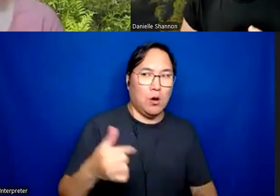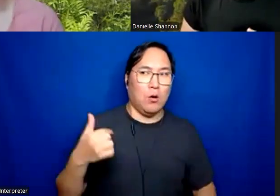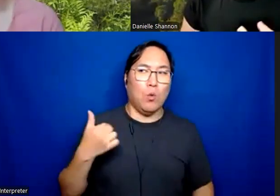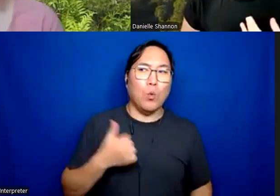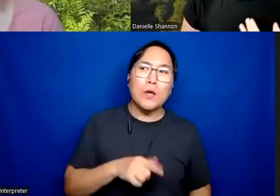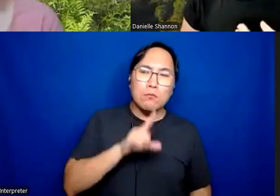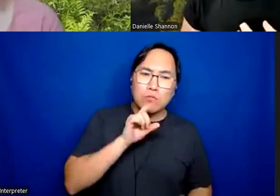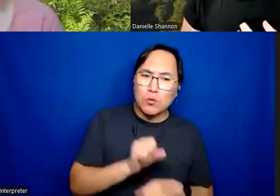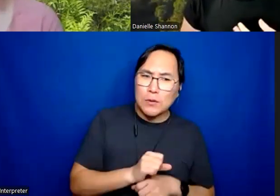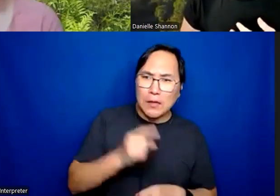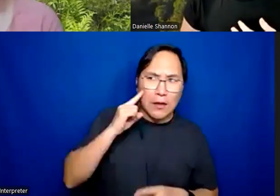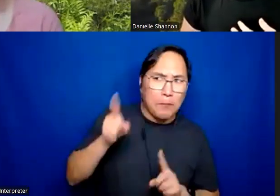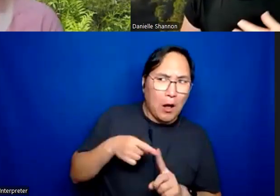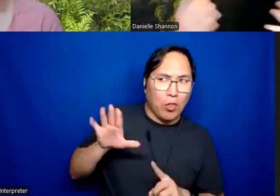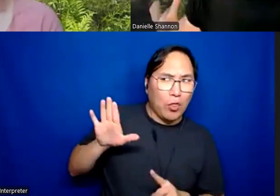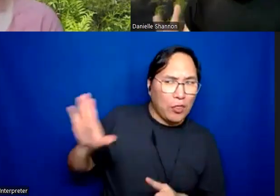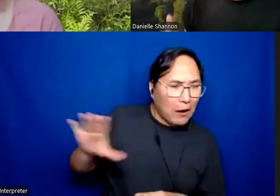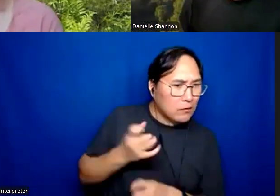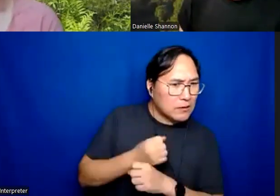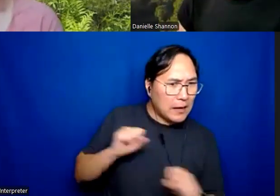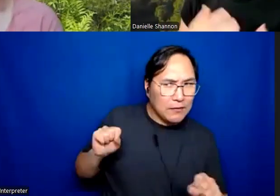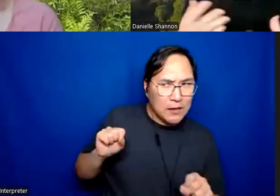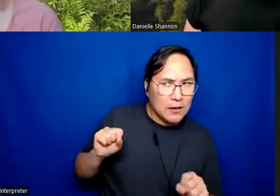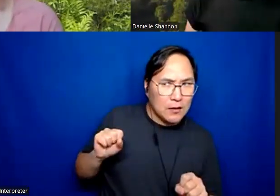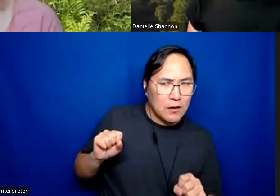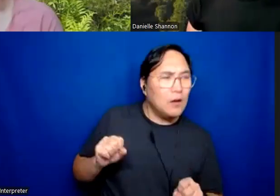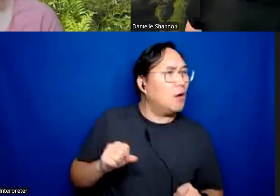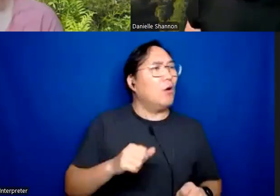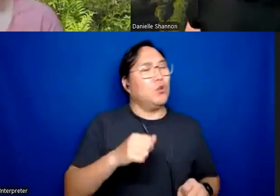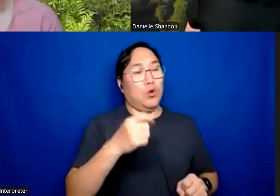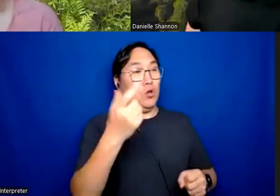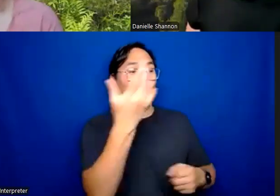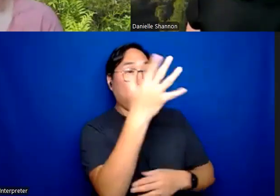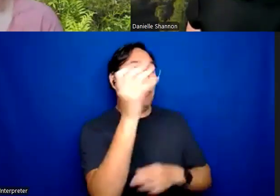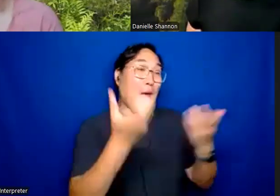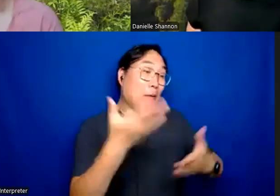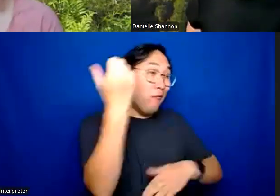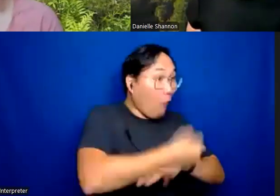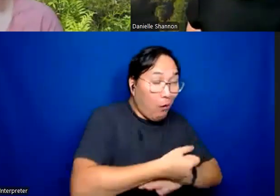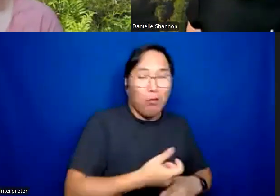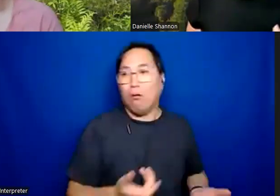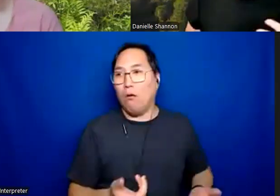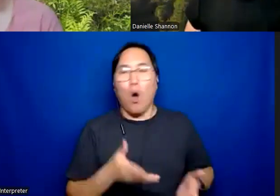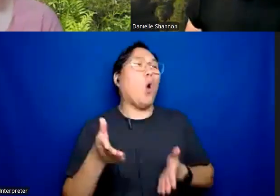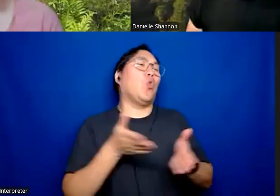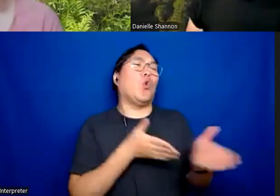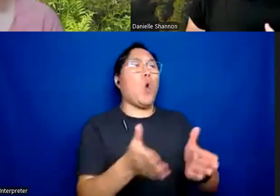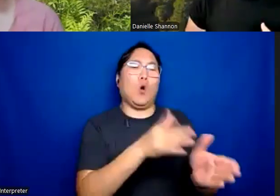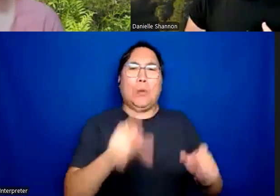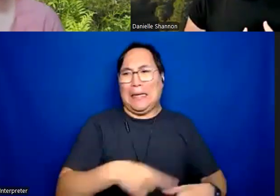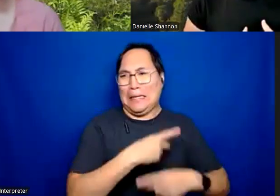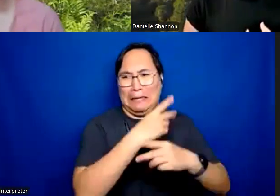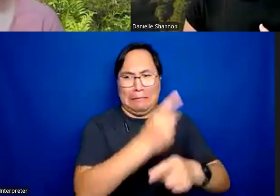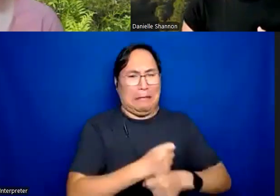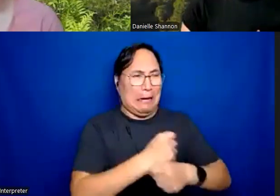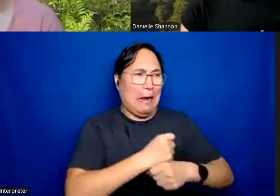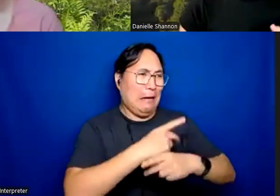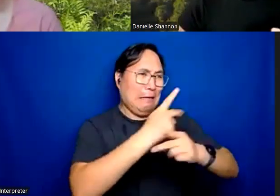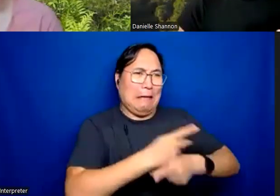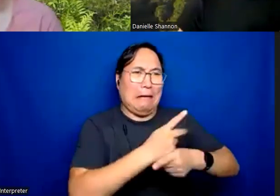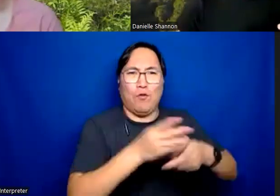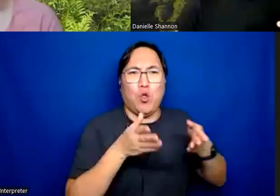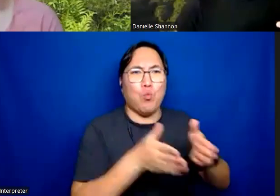safety outside of just hazard trees or maintaining a road? And with a changing climate, we're really looking at